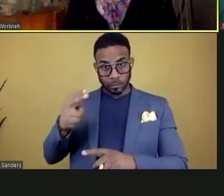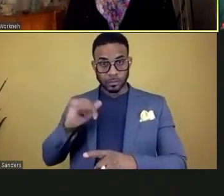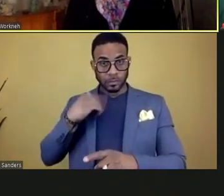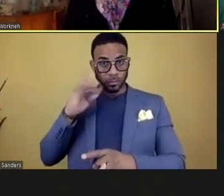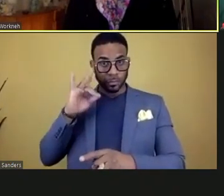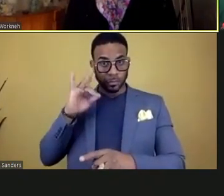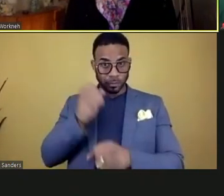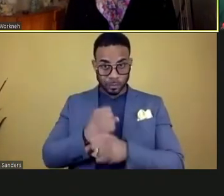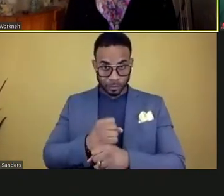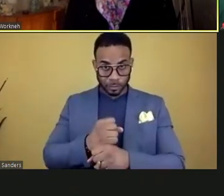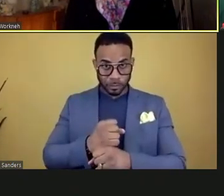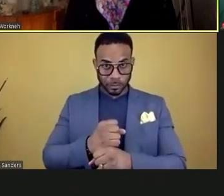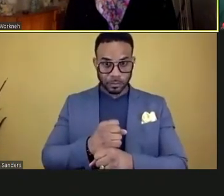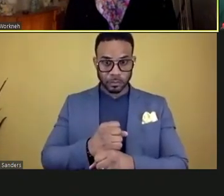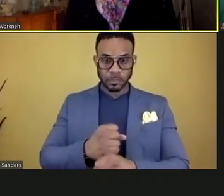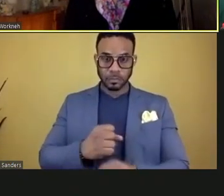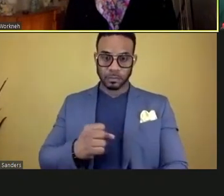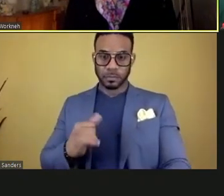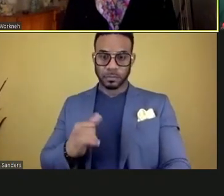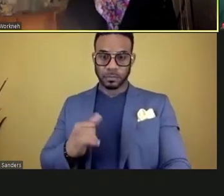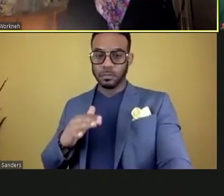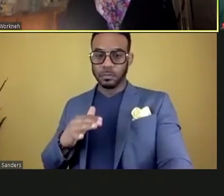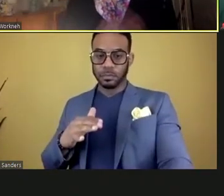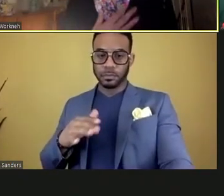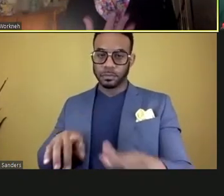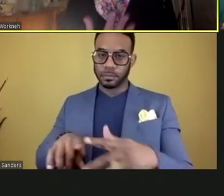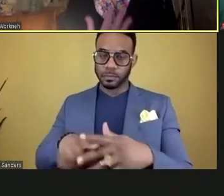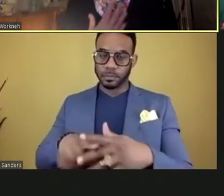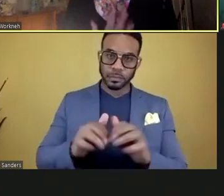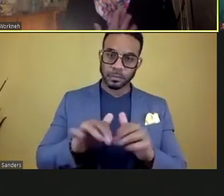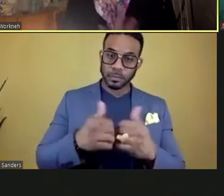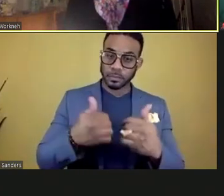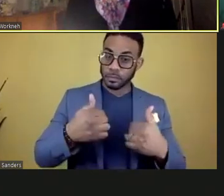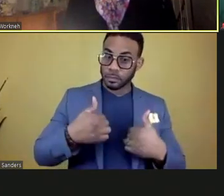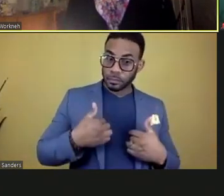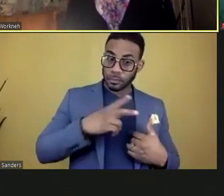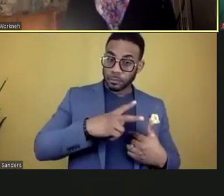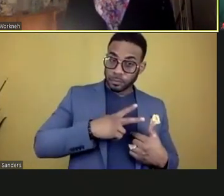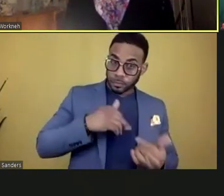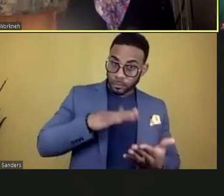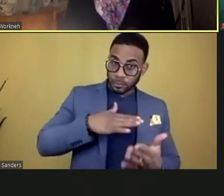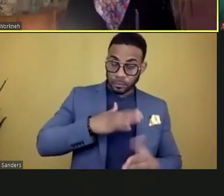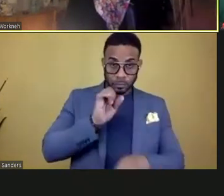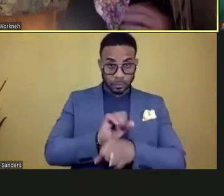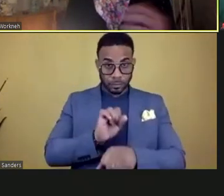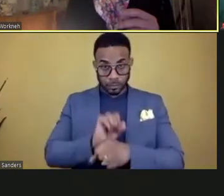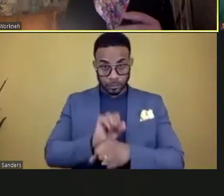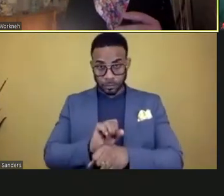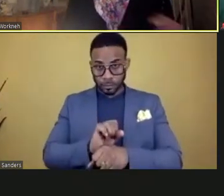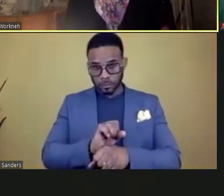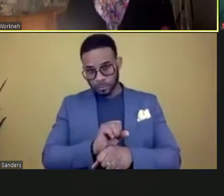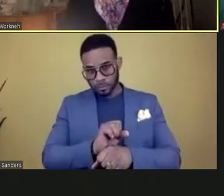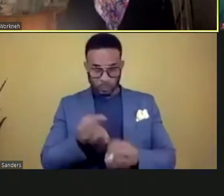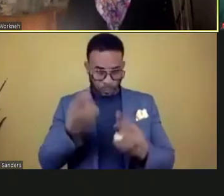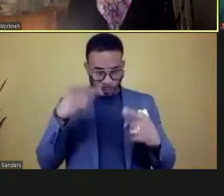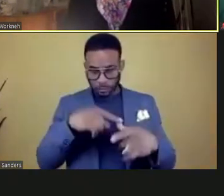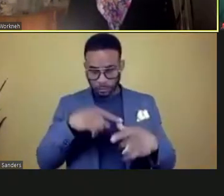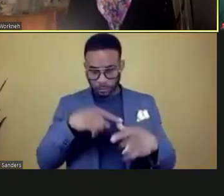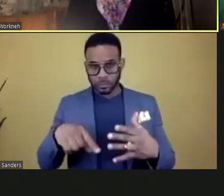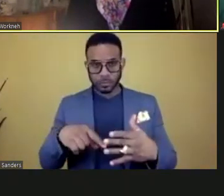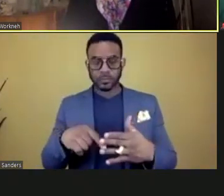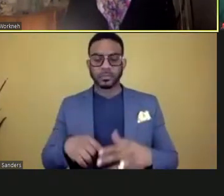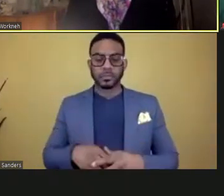8 years. I'm gonna just begin with how I personally approach my work, context of Skowhegan and Oxbow.